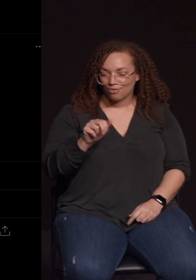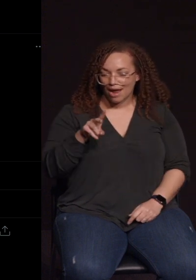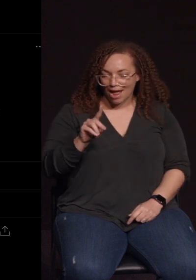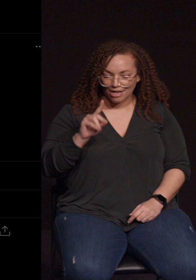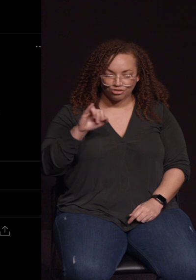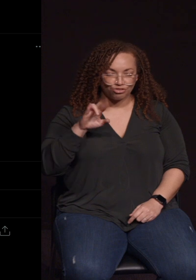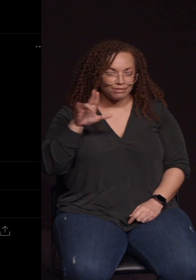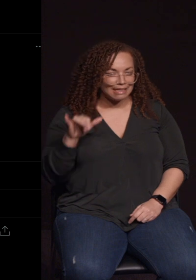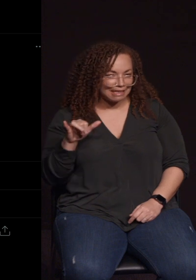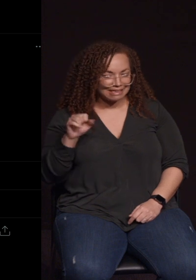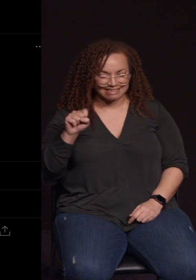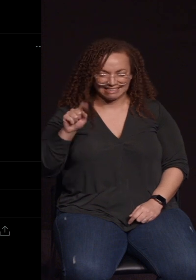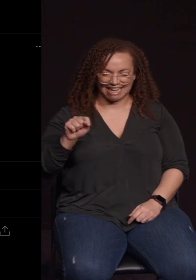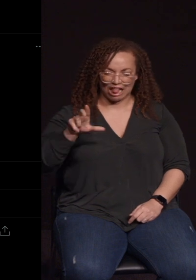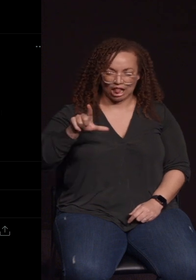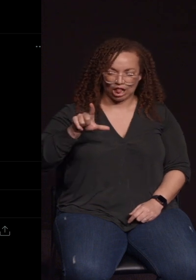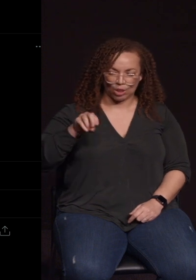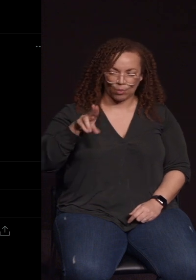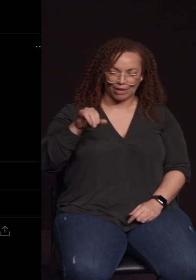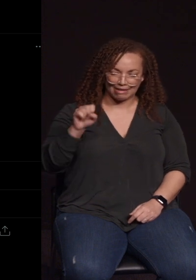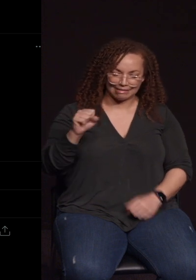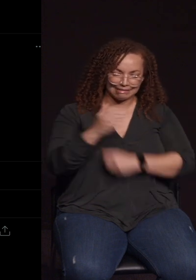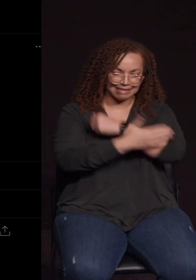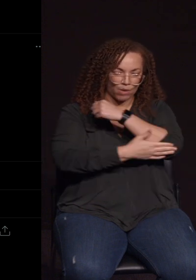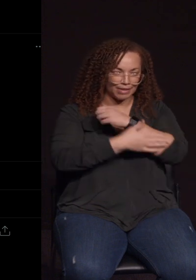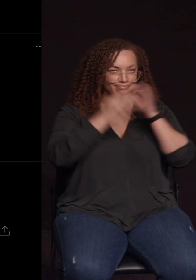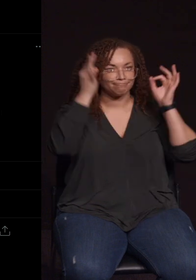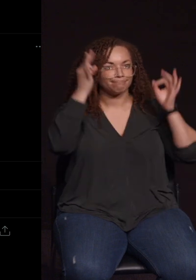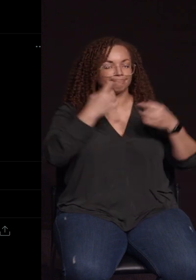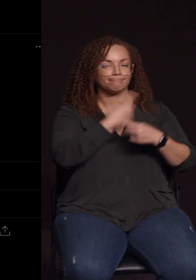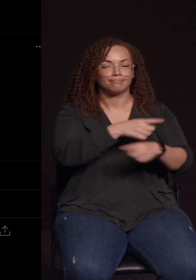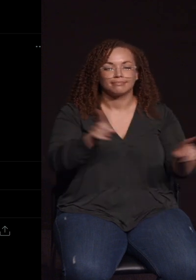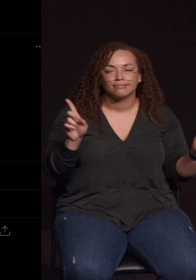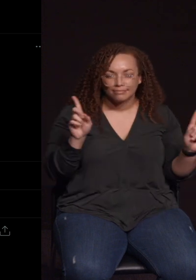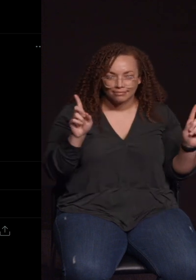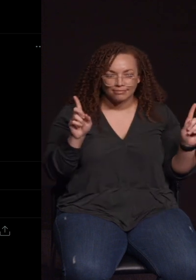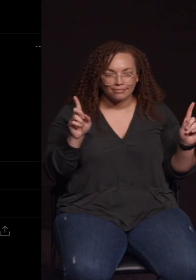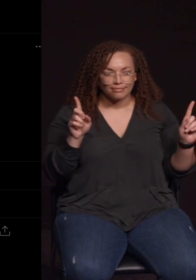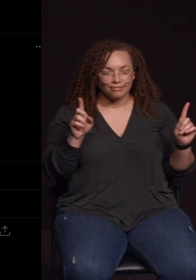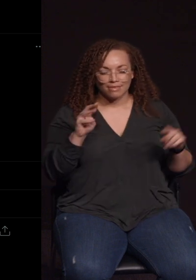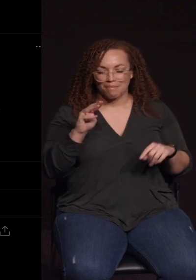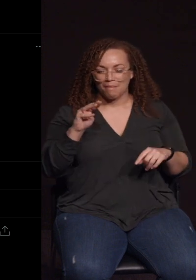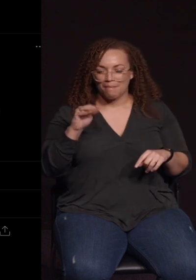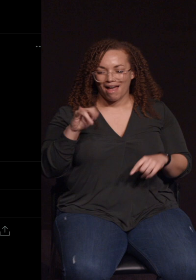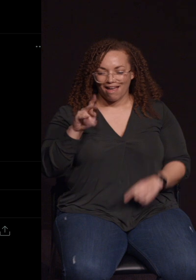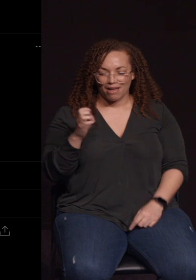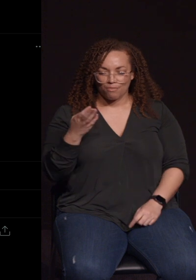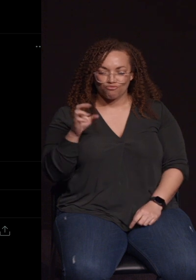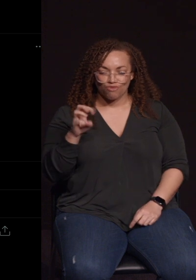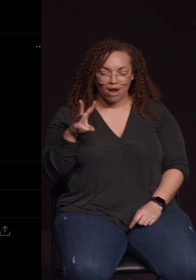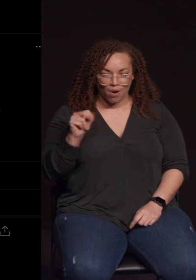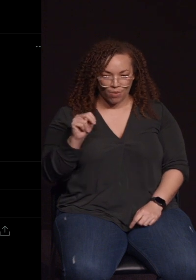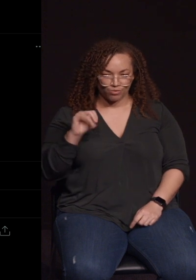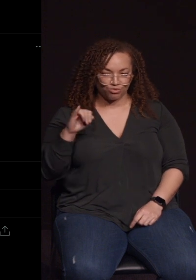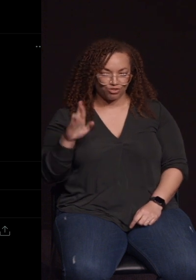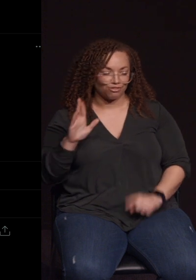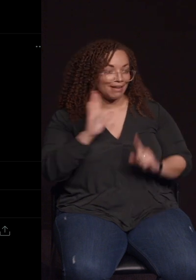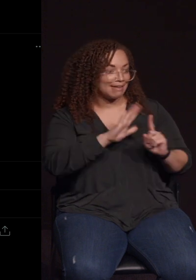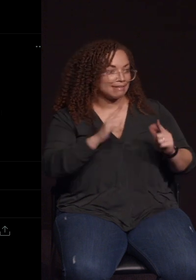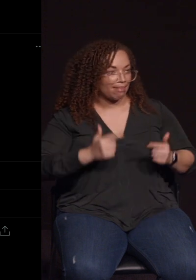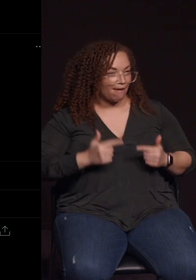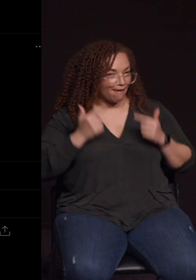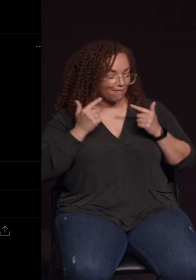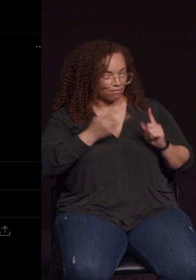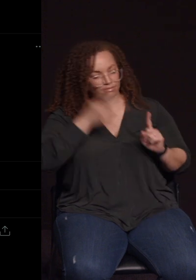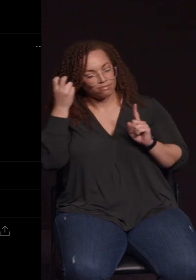County concluded that Darren Wilson's theft of Michael Brown Jr.'s precious life did not warrant